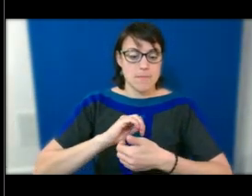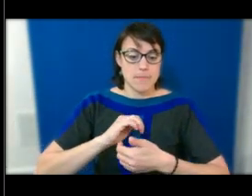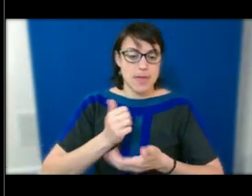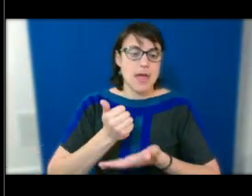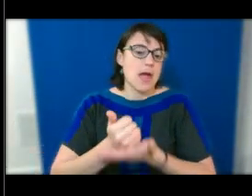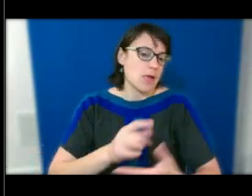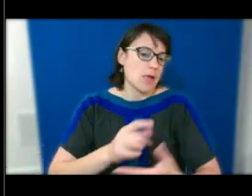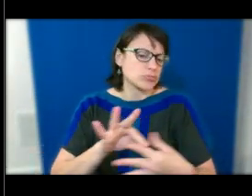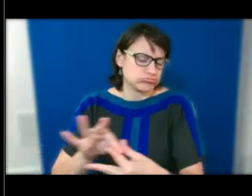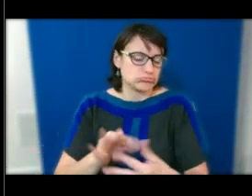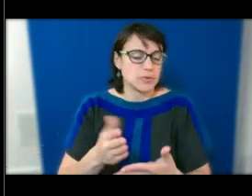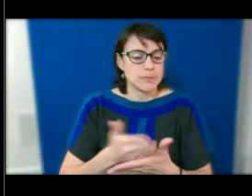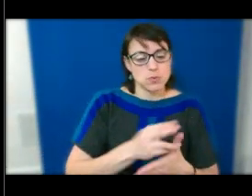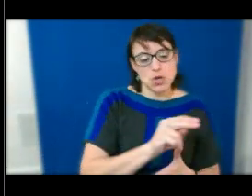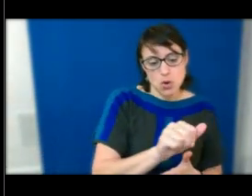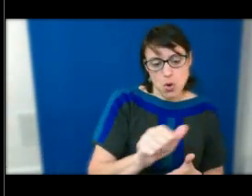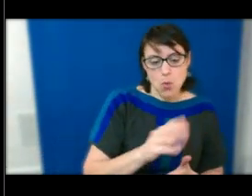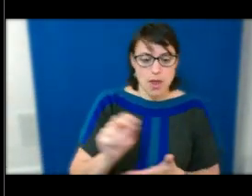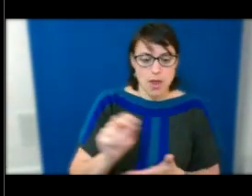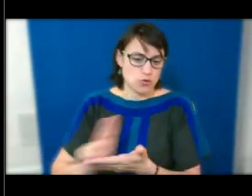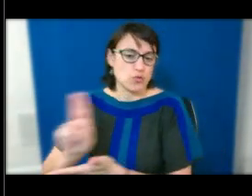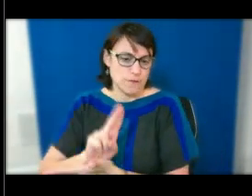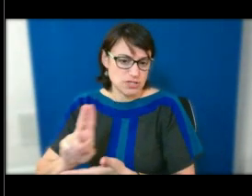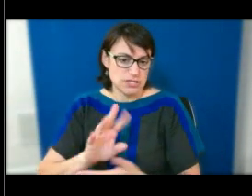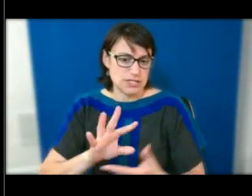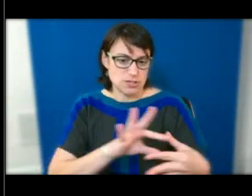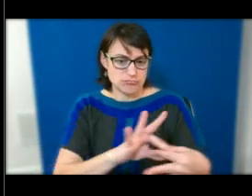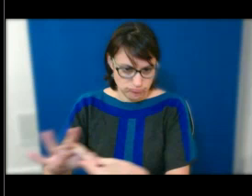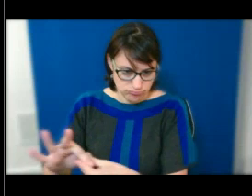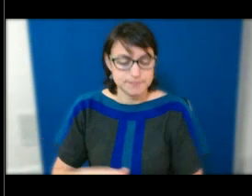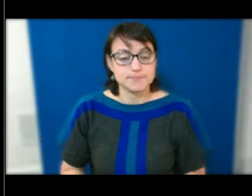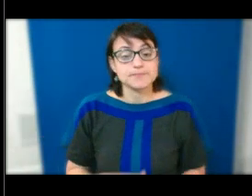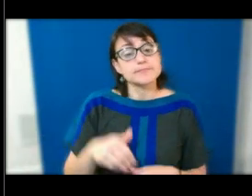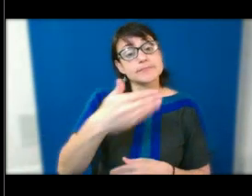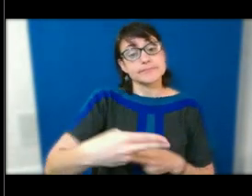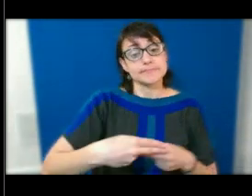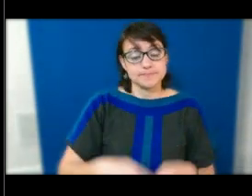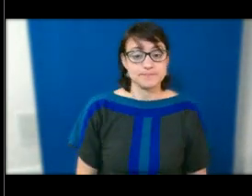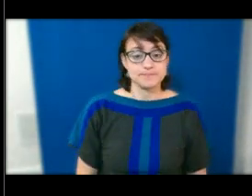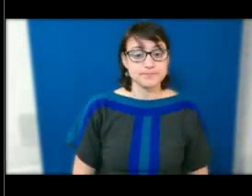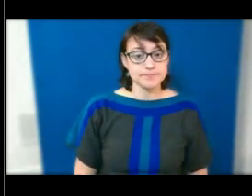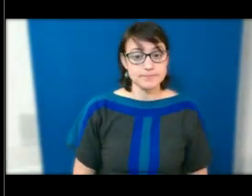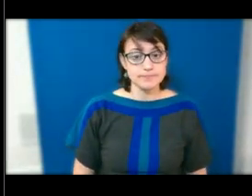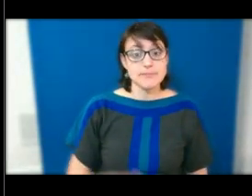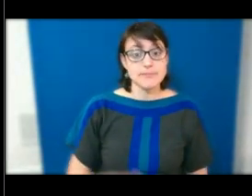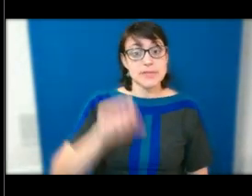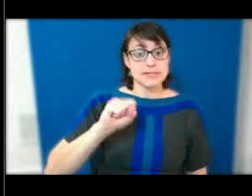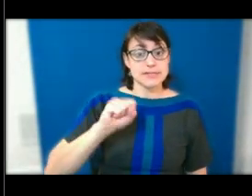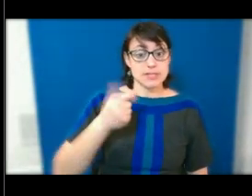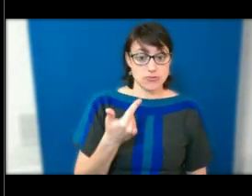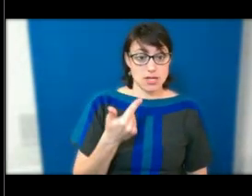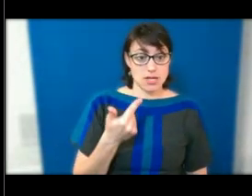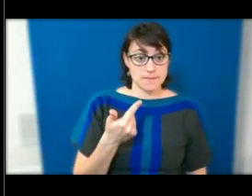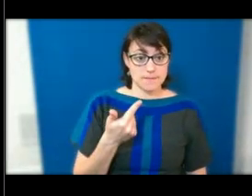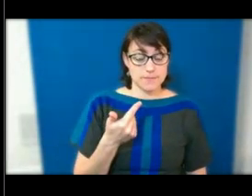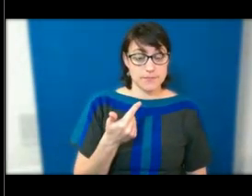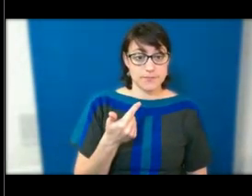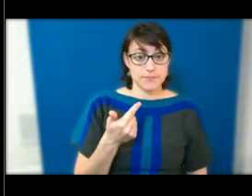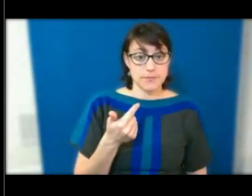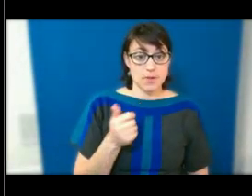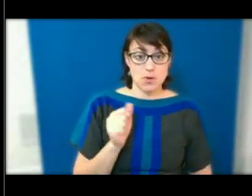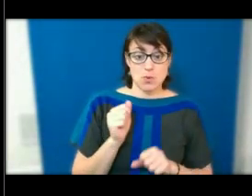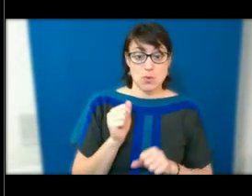critical. Next slide, please. So Sea Grant works, and part of what you responded to